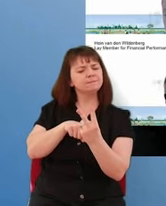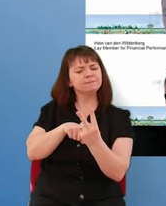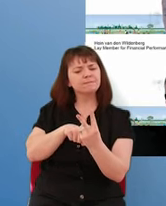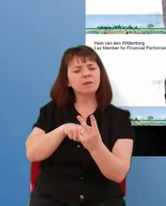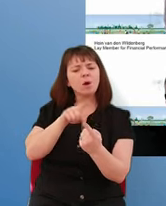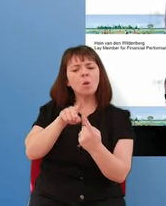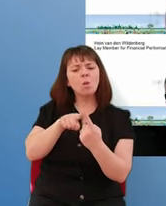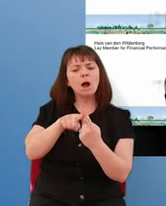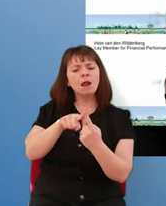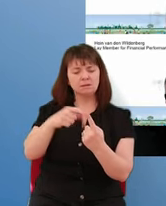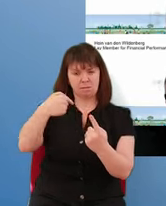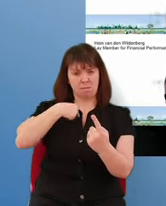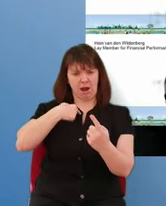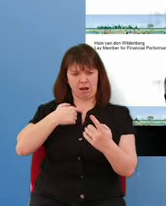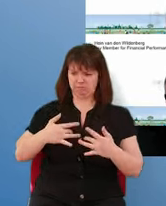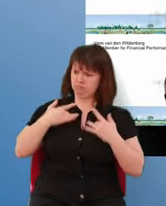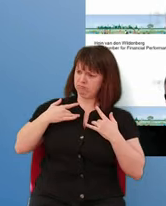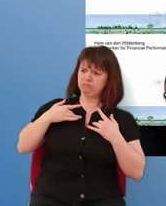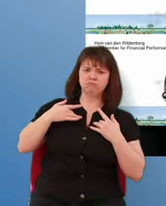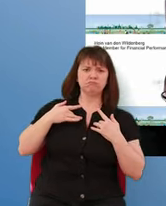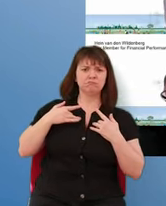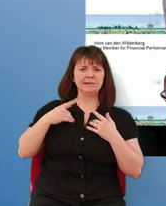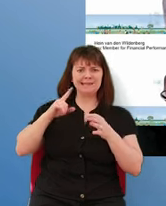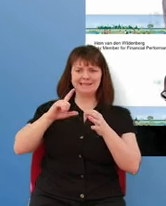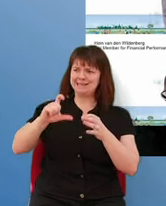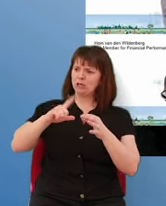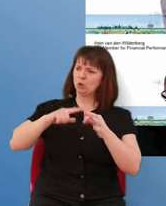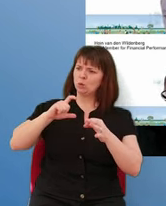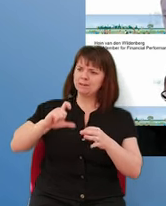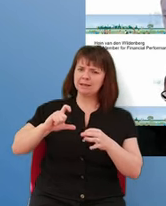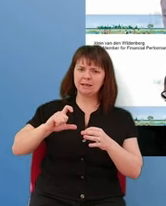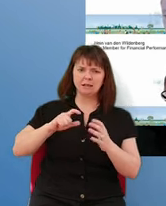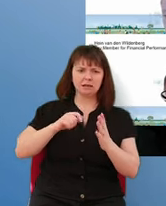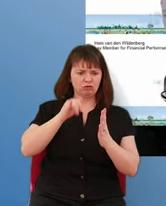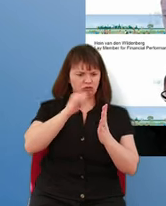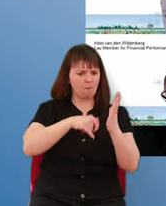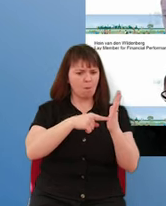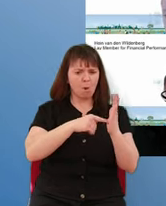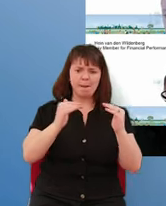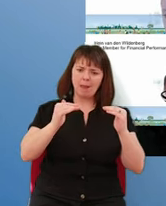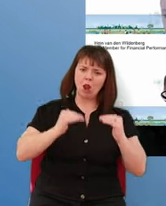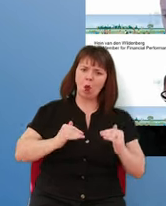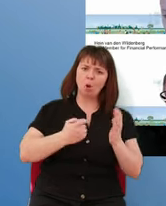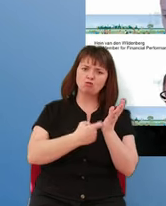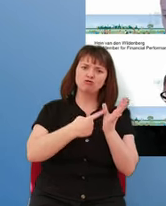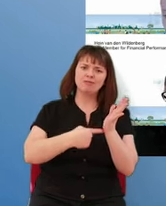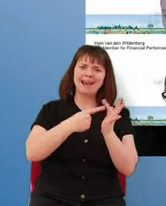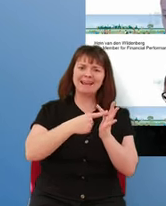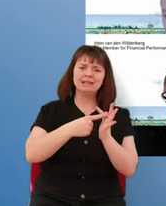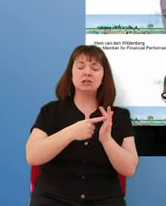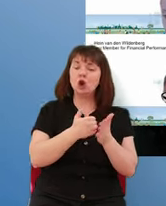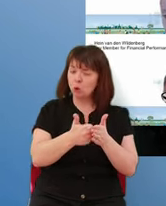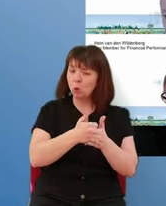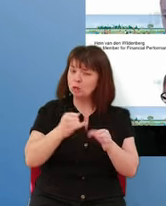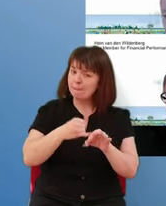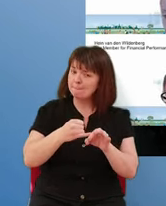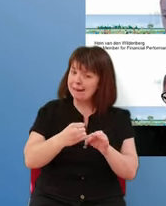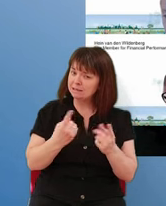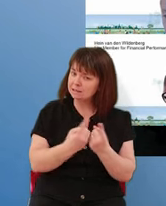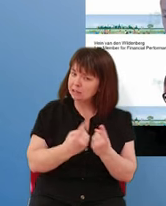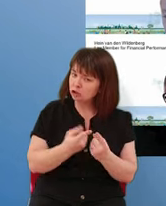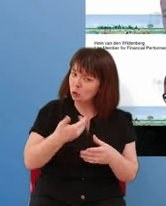good, they're quite often medicines issues involved. And I just wonder what processes we have for sharing learning, I suppose, from practices